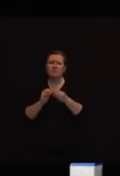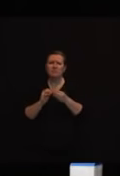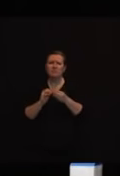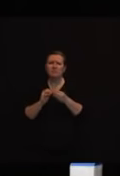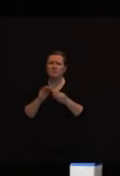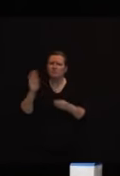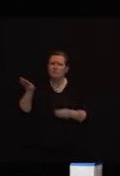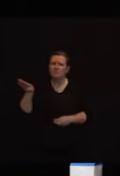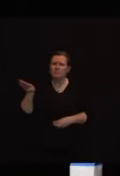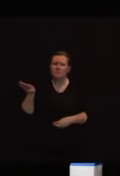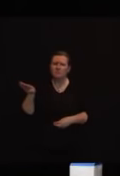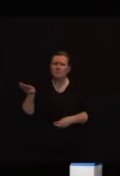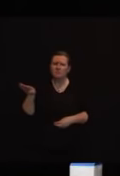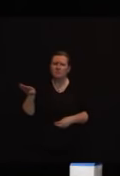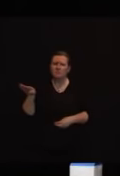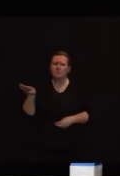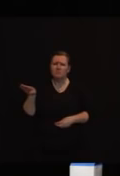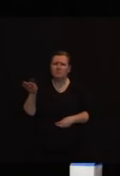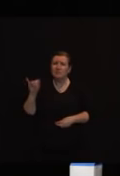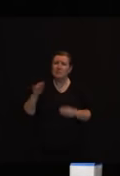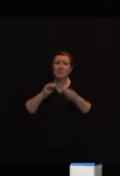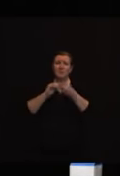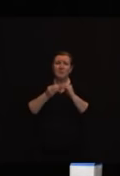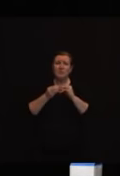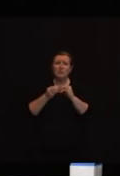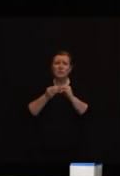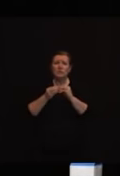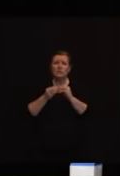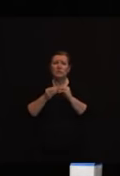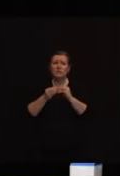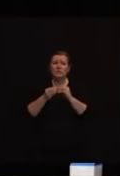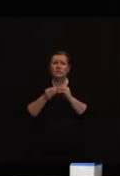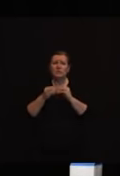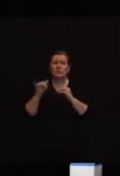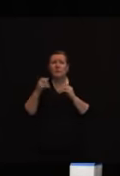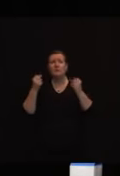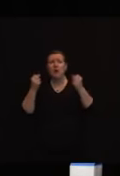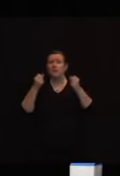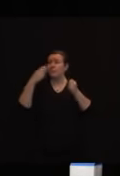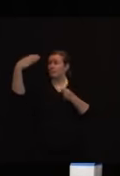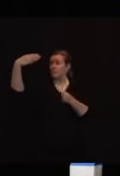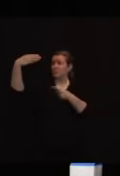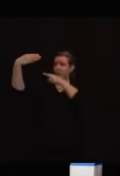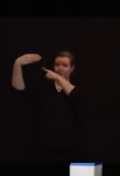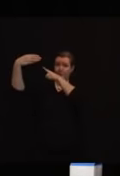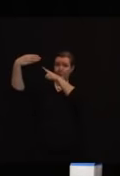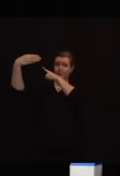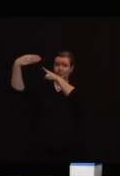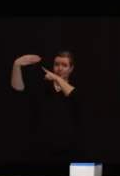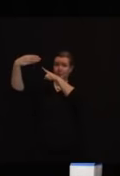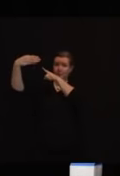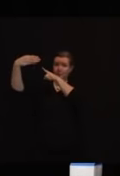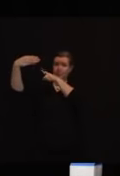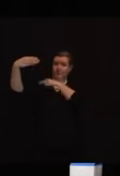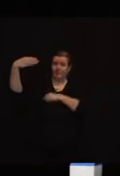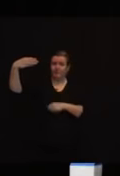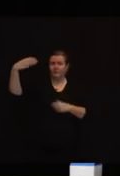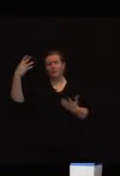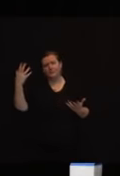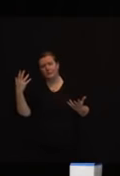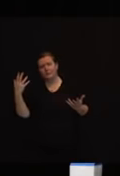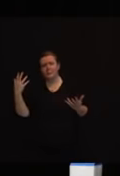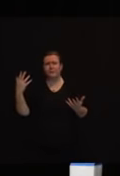is a very backward-looking indicator, meaning if everything goes as smoothly as it can from the time that somebody's actually